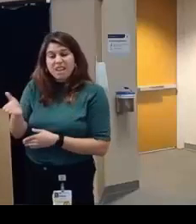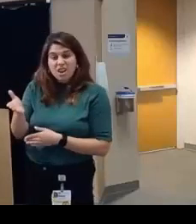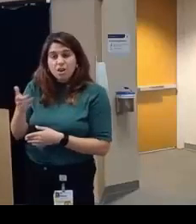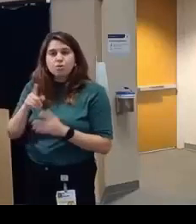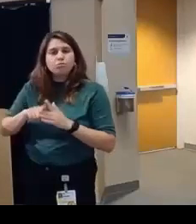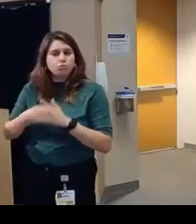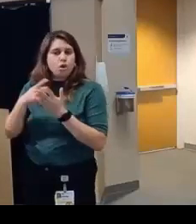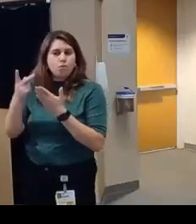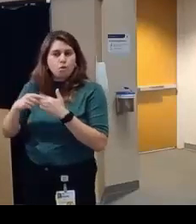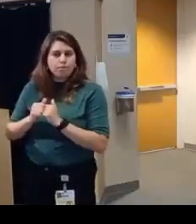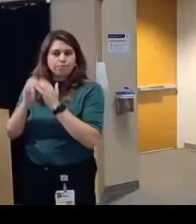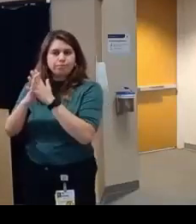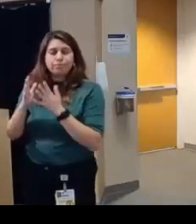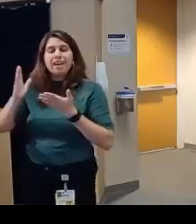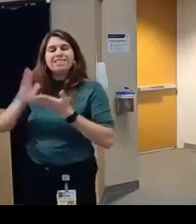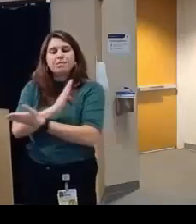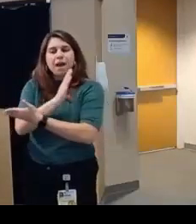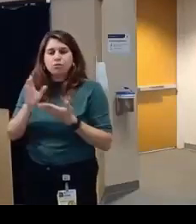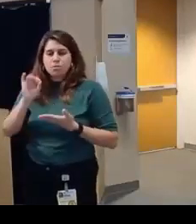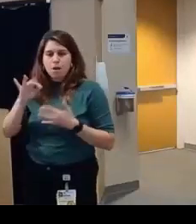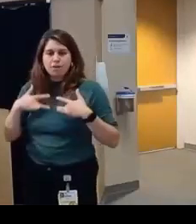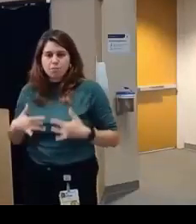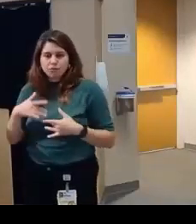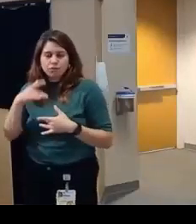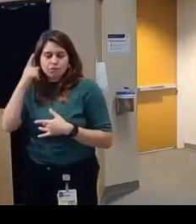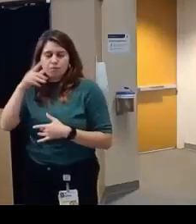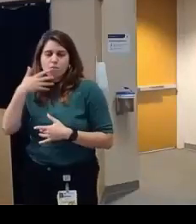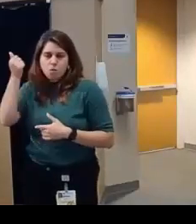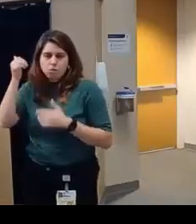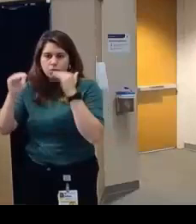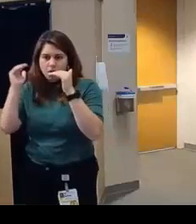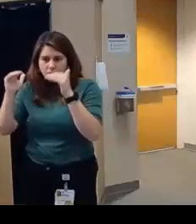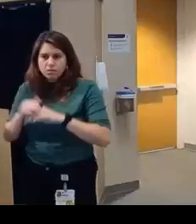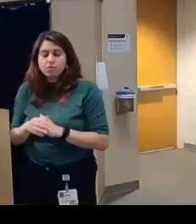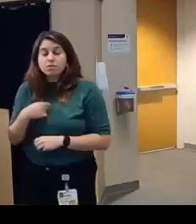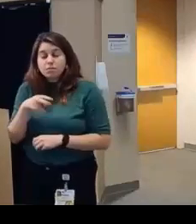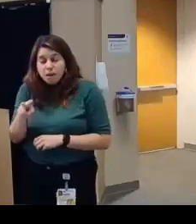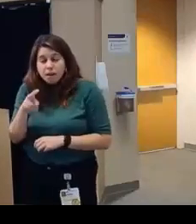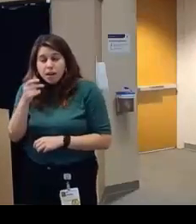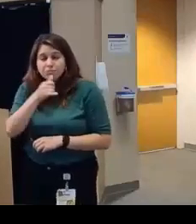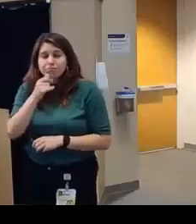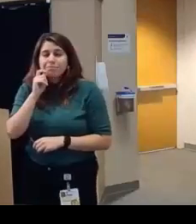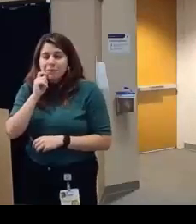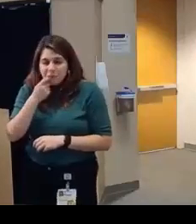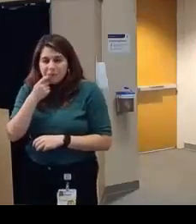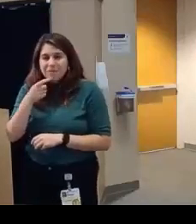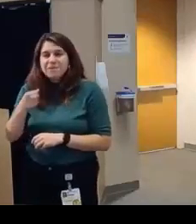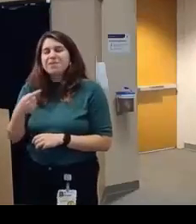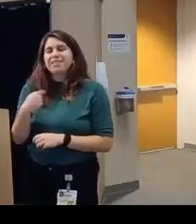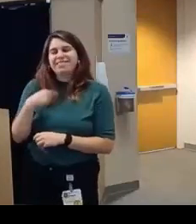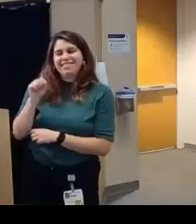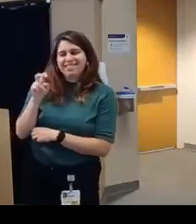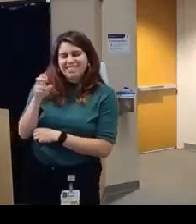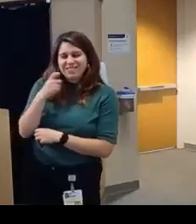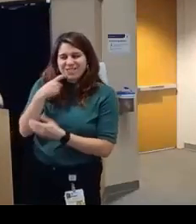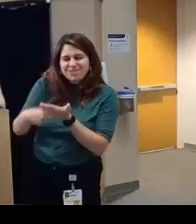starting up this program called the Spectrum of Depression in Older Adults. And it was just such a cool study. Steve and I were talking about just